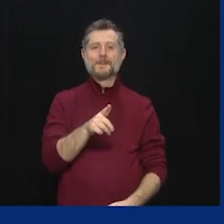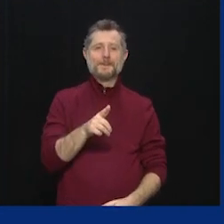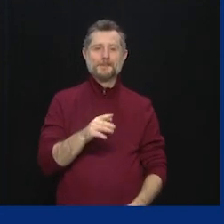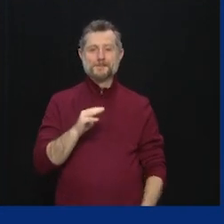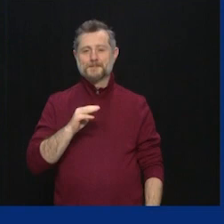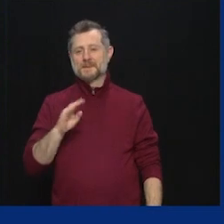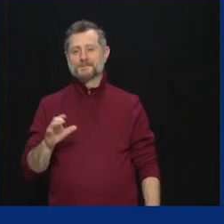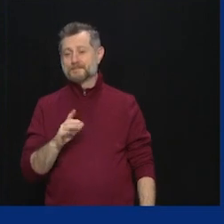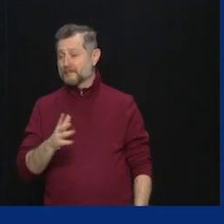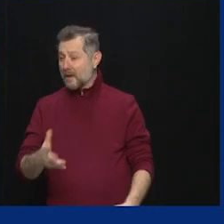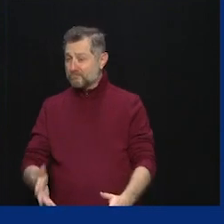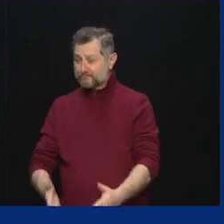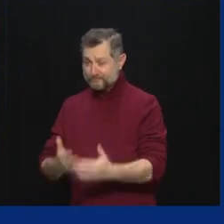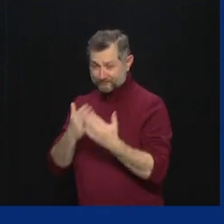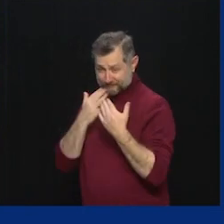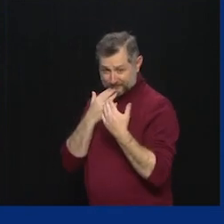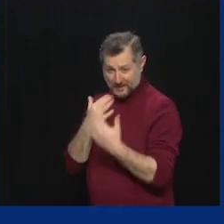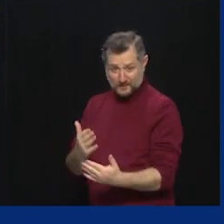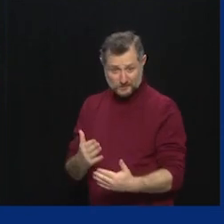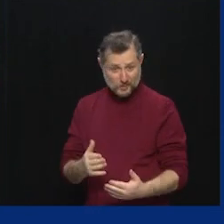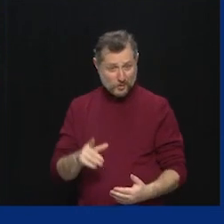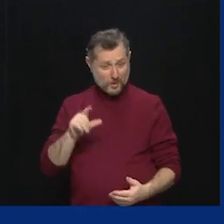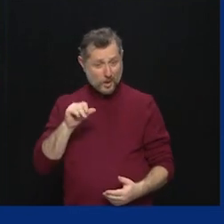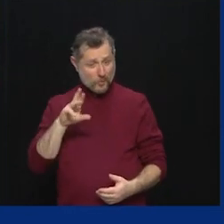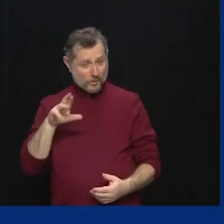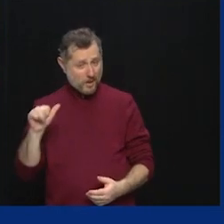Thank you, Laura, and thank you for everything you did for